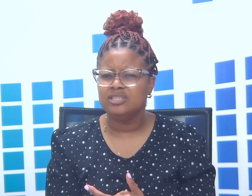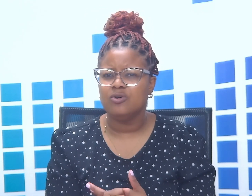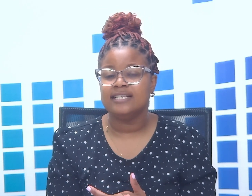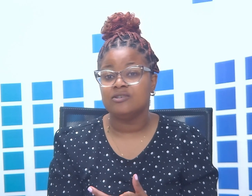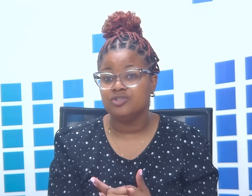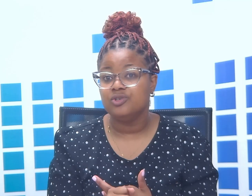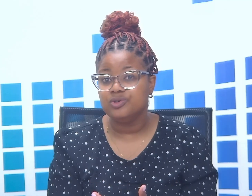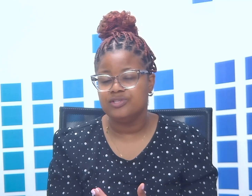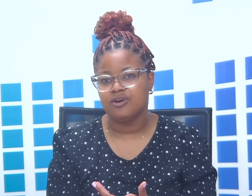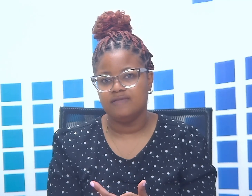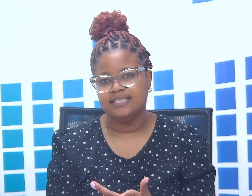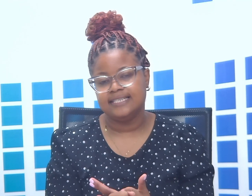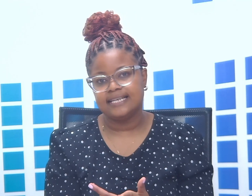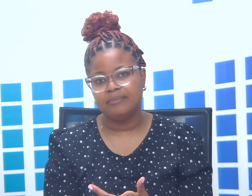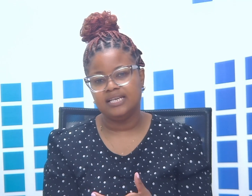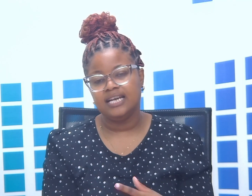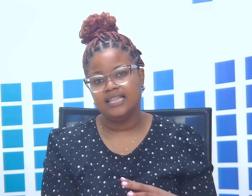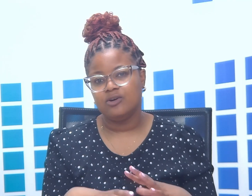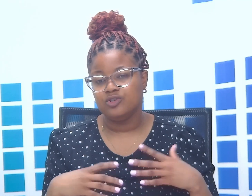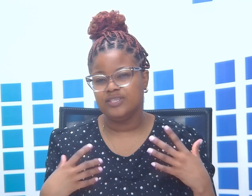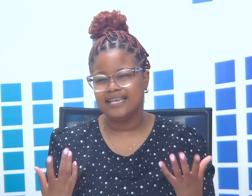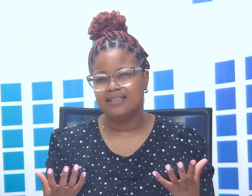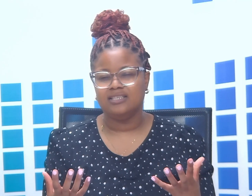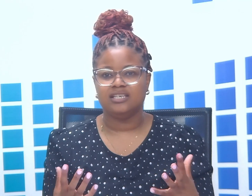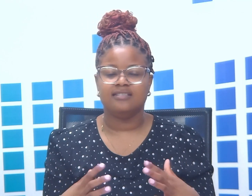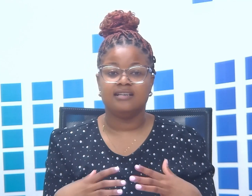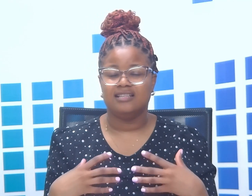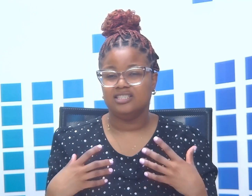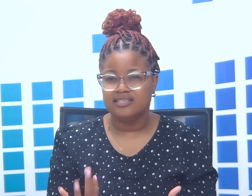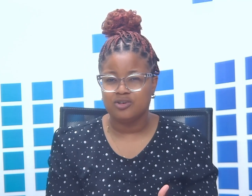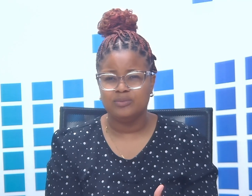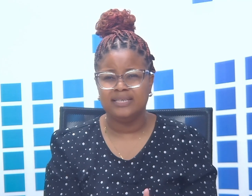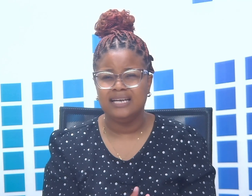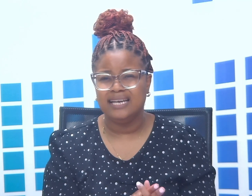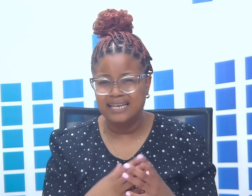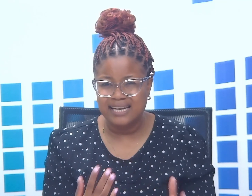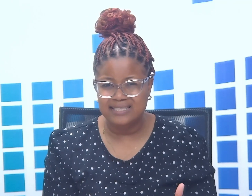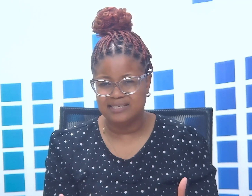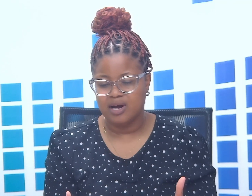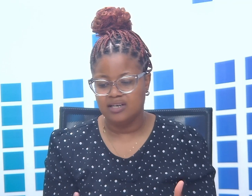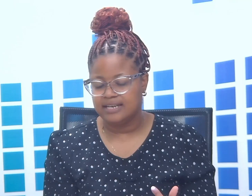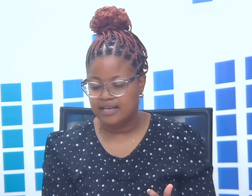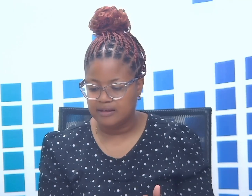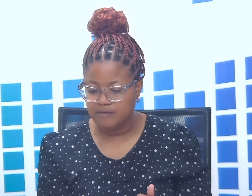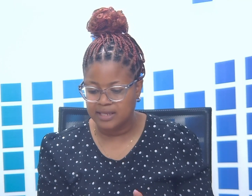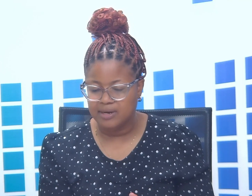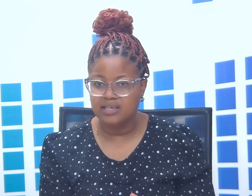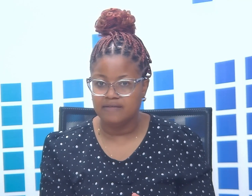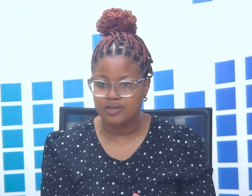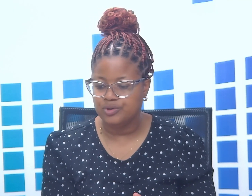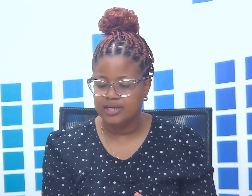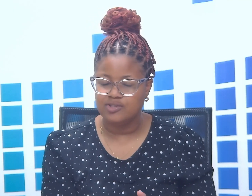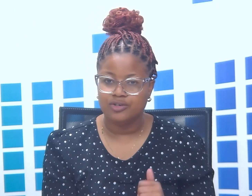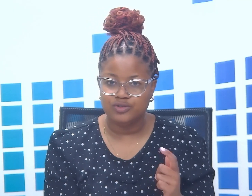It's because some shareholders are going to lose confidence in this company. They are going to sell their shares. The shares are going to be in less demand, and therefore